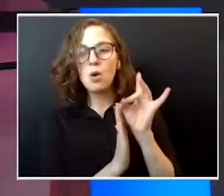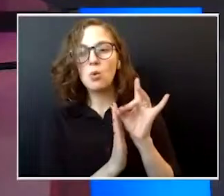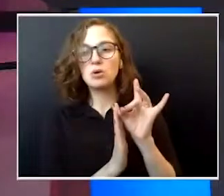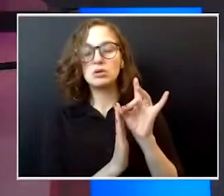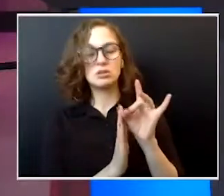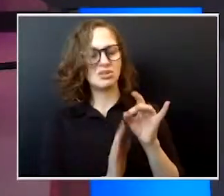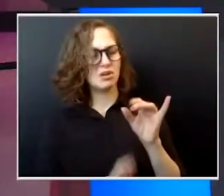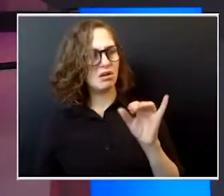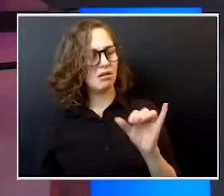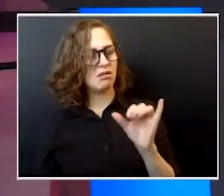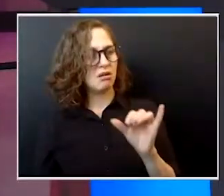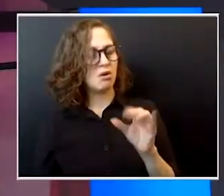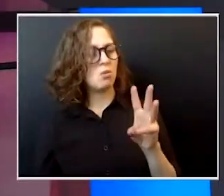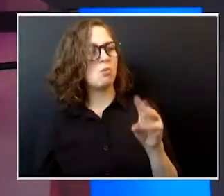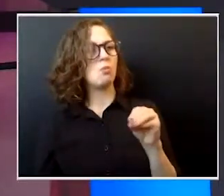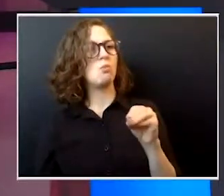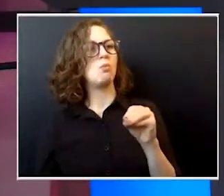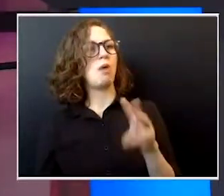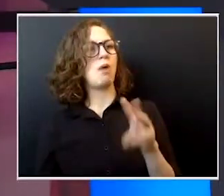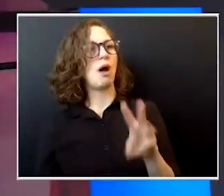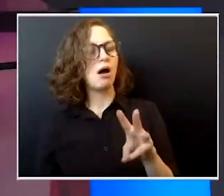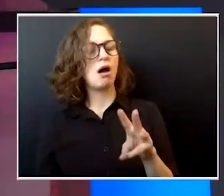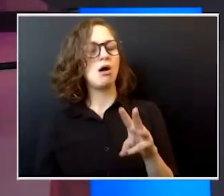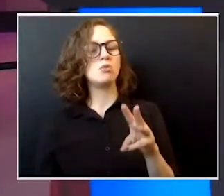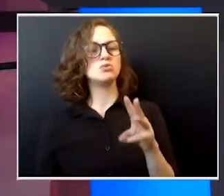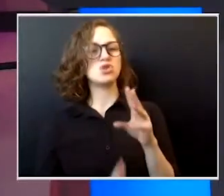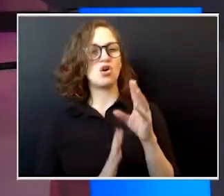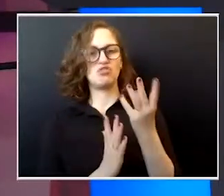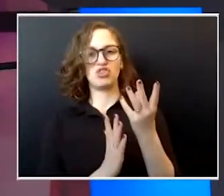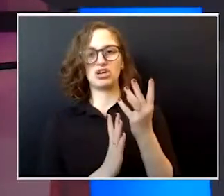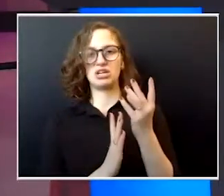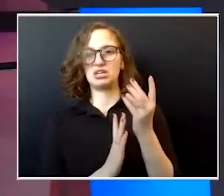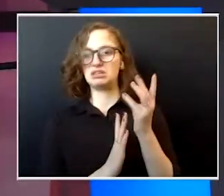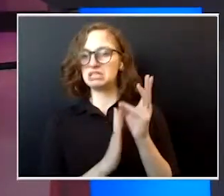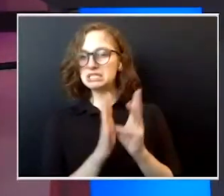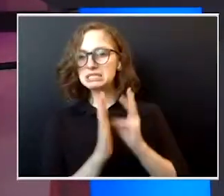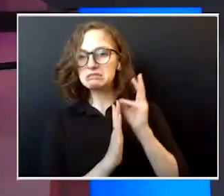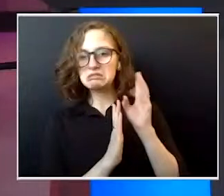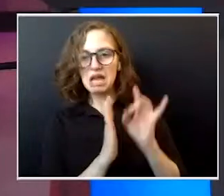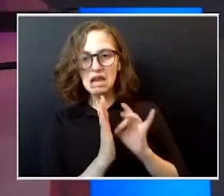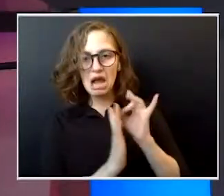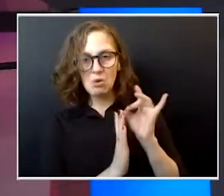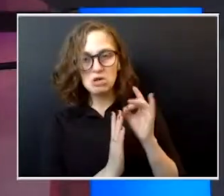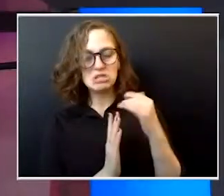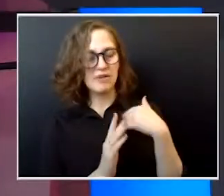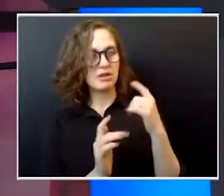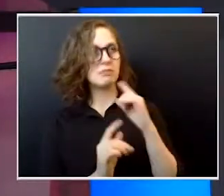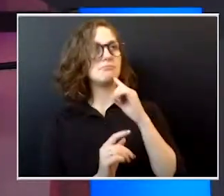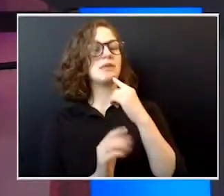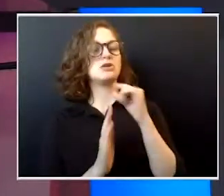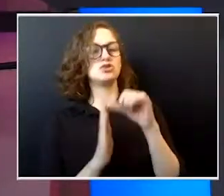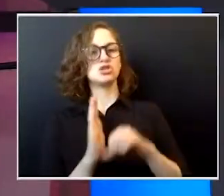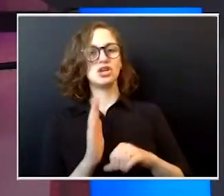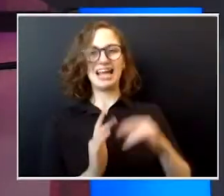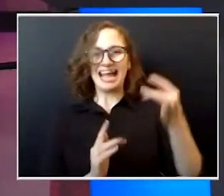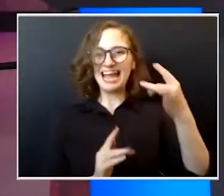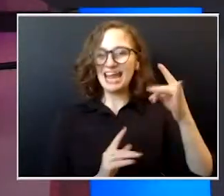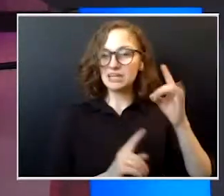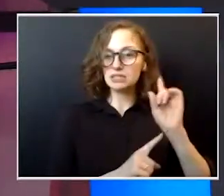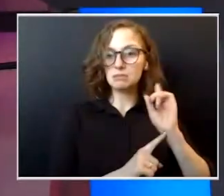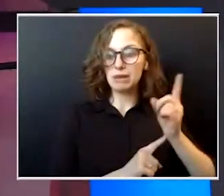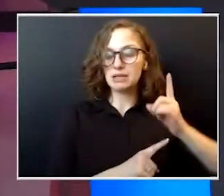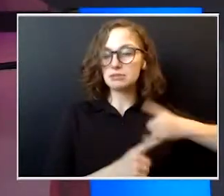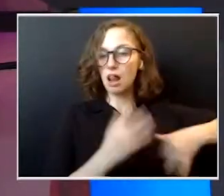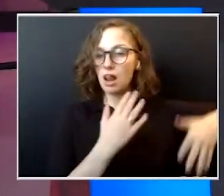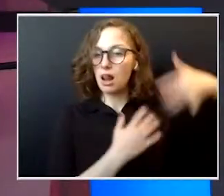this major surgery is happening for 18 minutes, blood flow to the brain. Now, is the 18 minutes a hard cutoff? Like, you can't stop it for